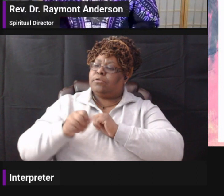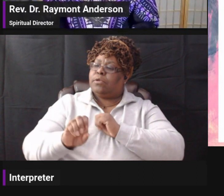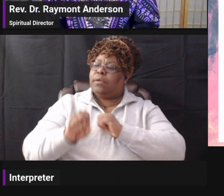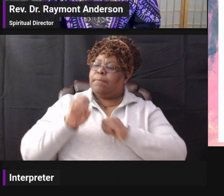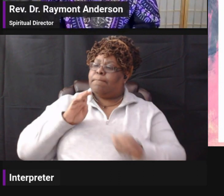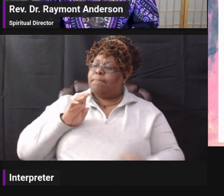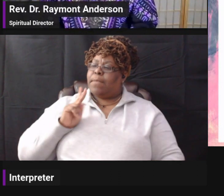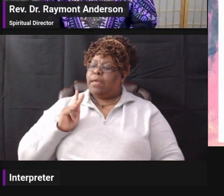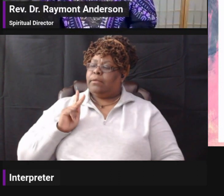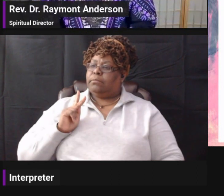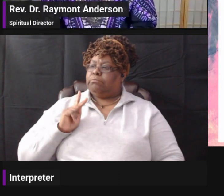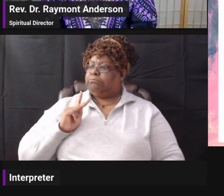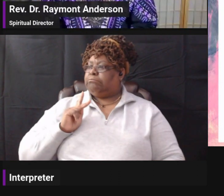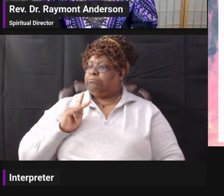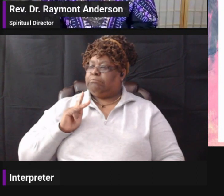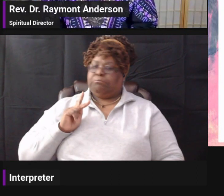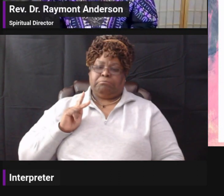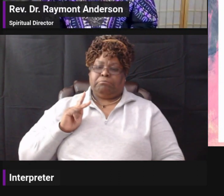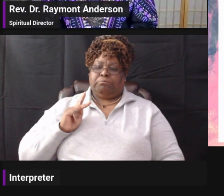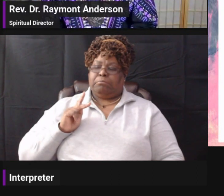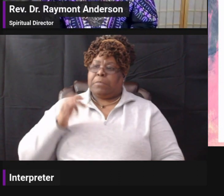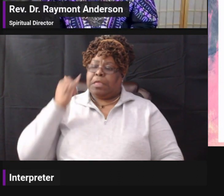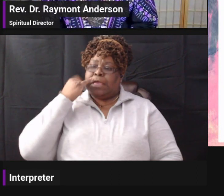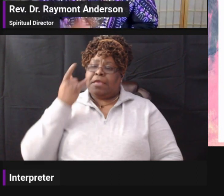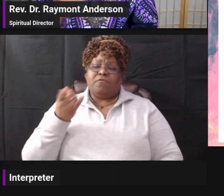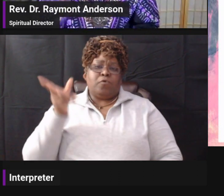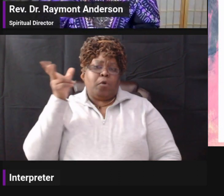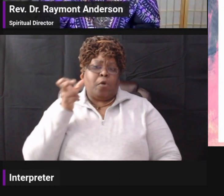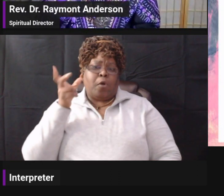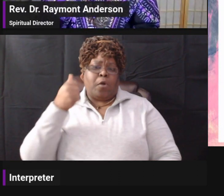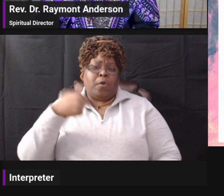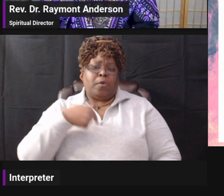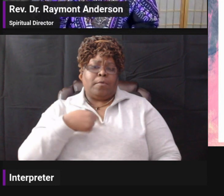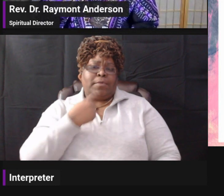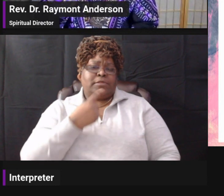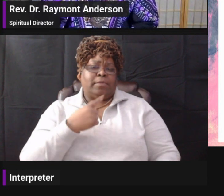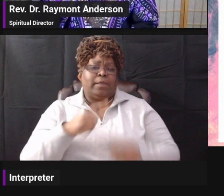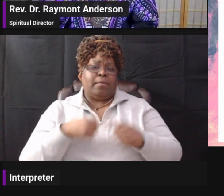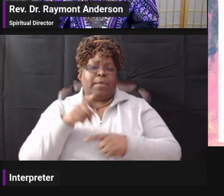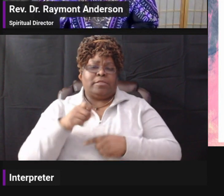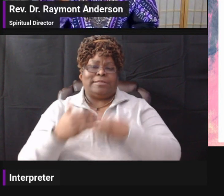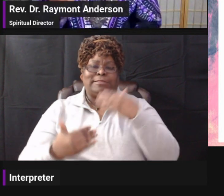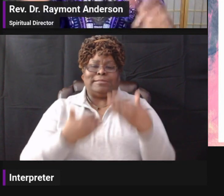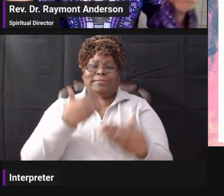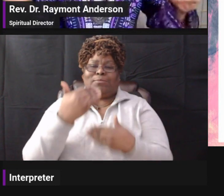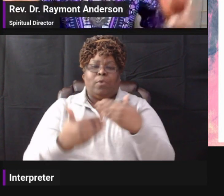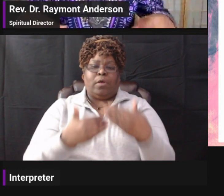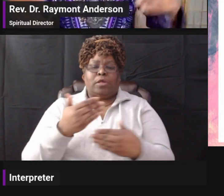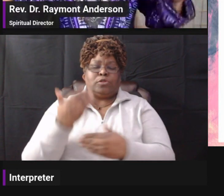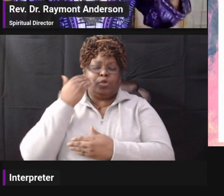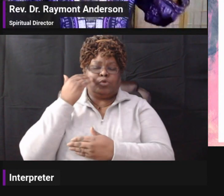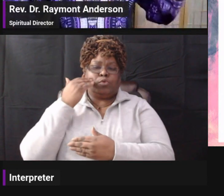how to get back. if you've ever heard me reference or speak about this